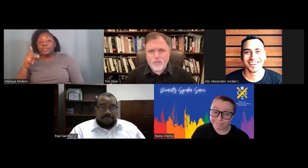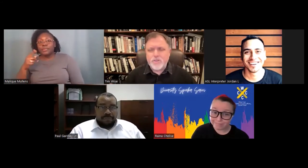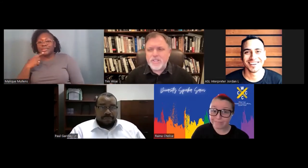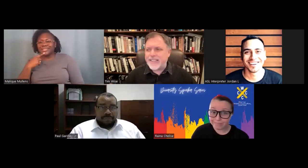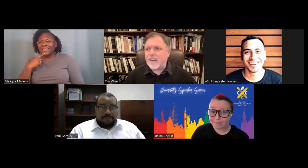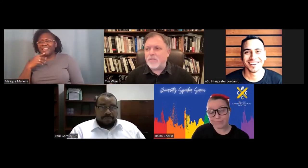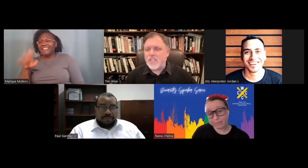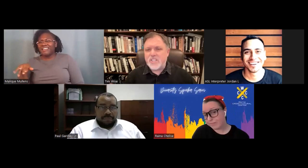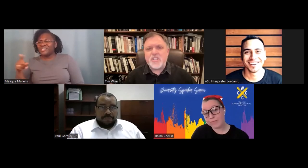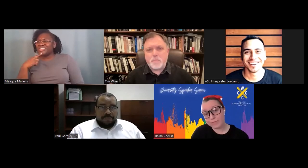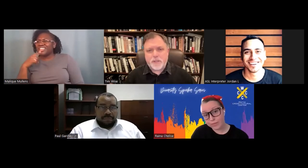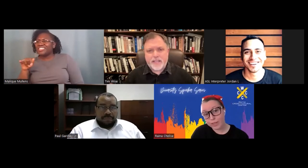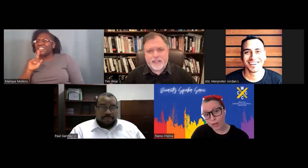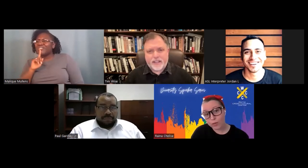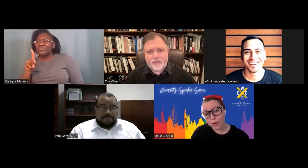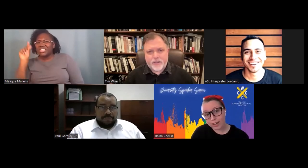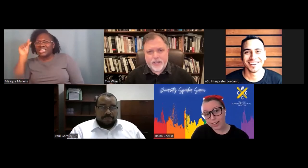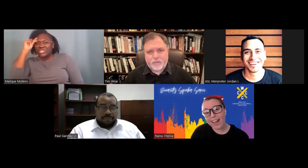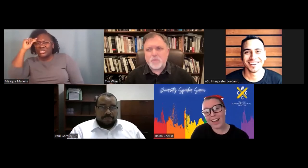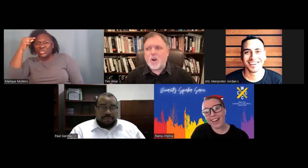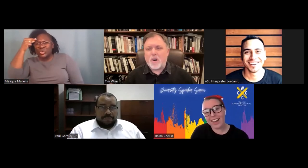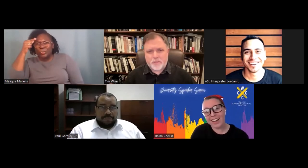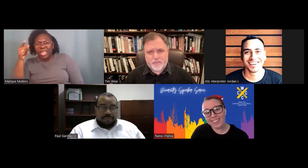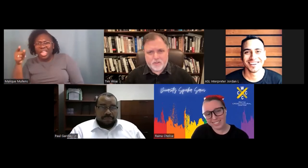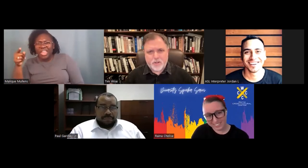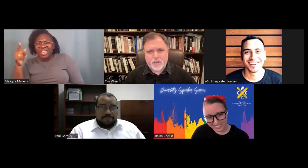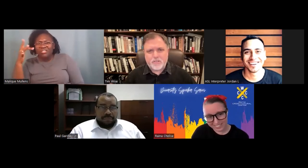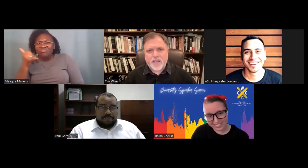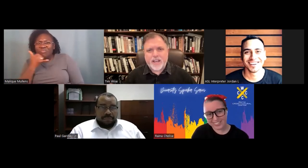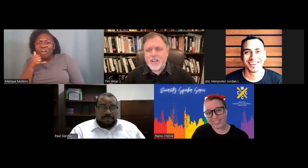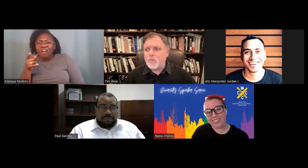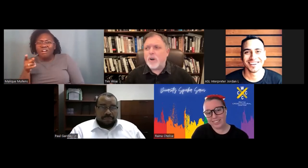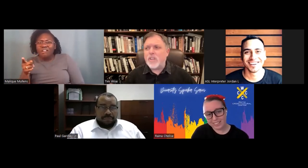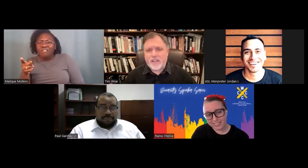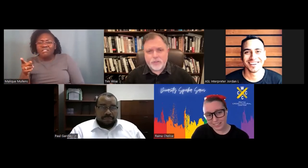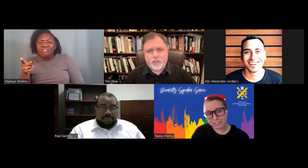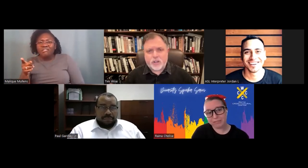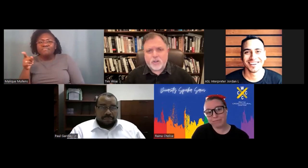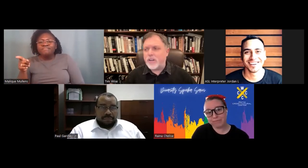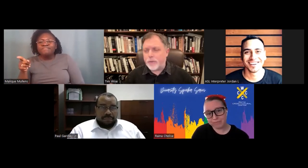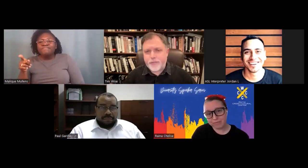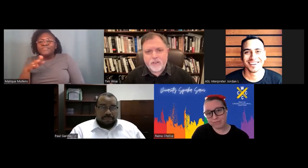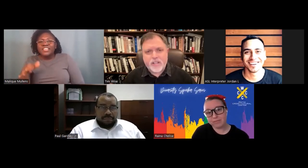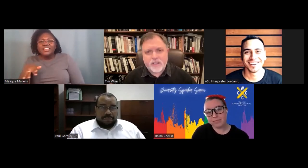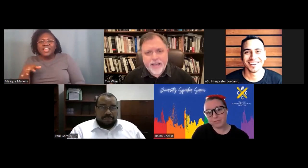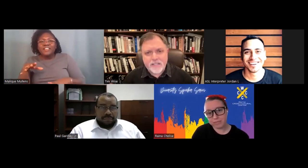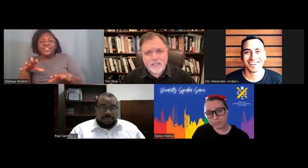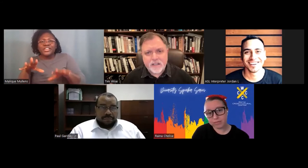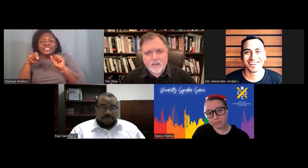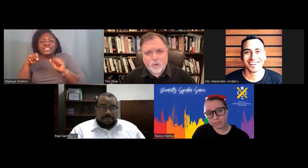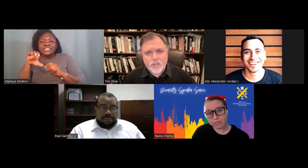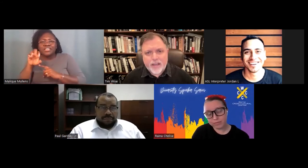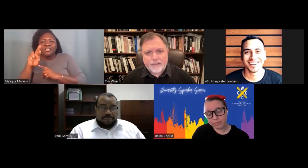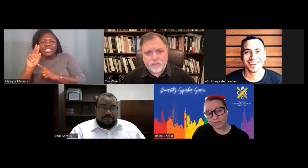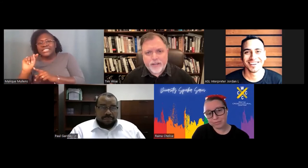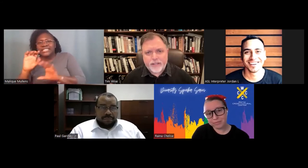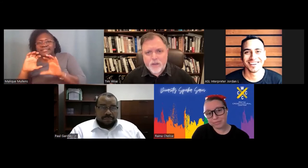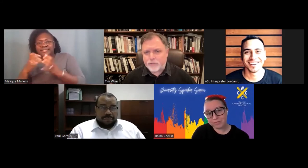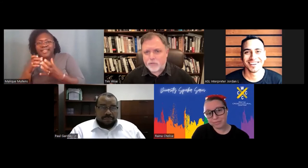Oh, you said that really stupid thing the other day. What's wrong with you? What are you, some kind of, what, you never took a critical theory class?